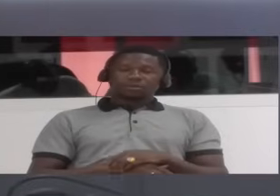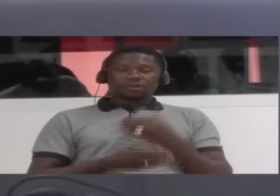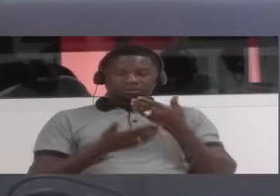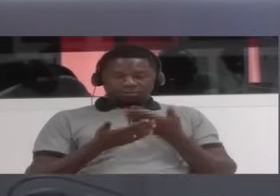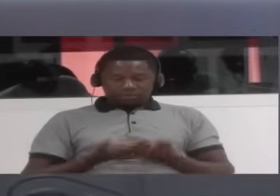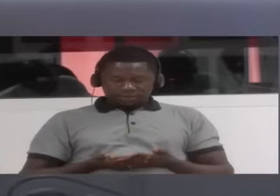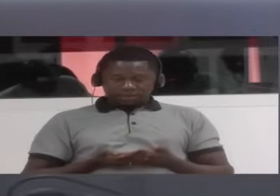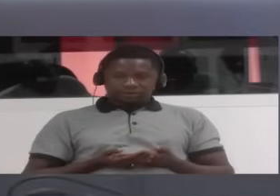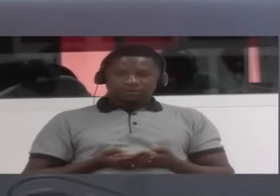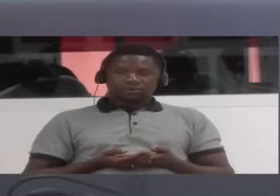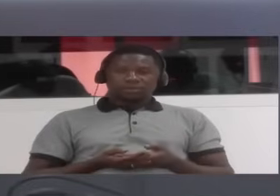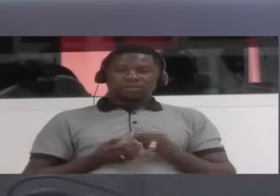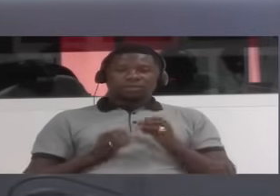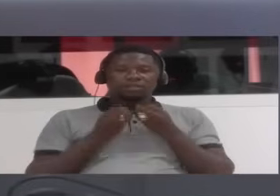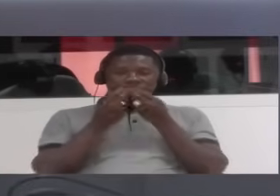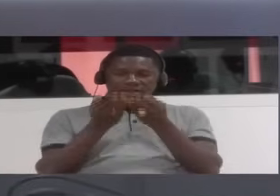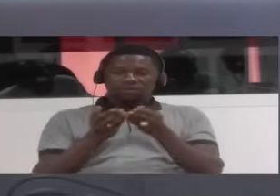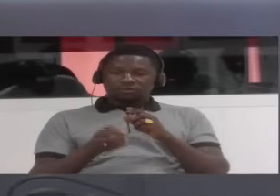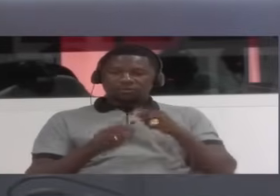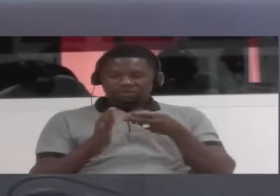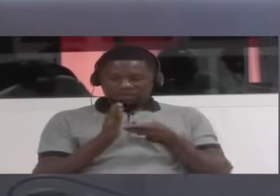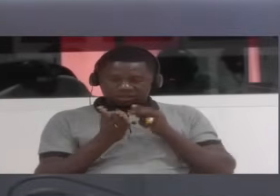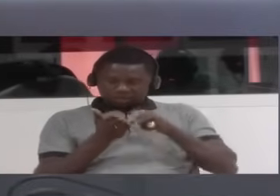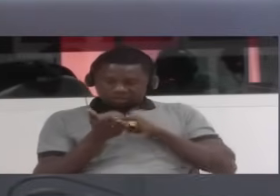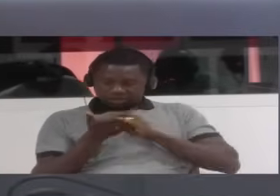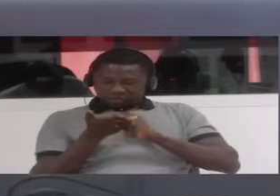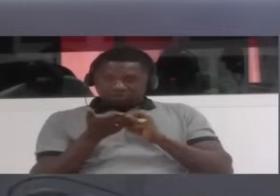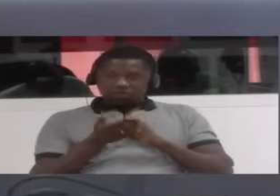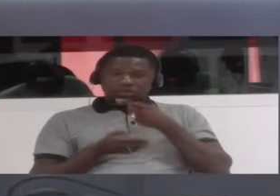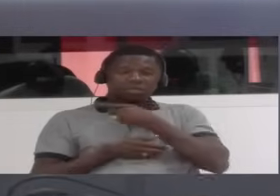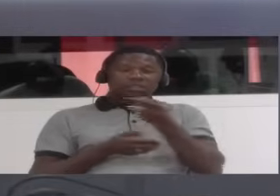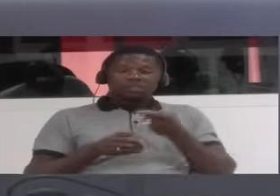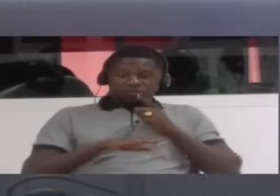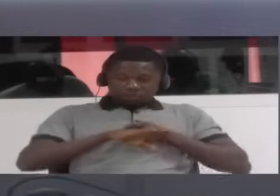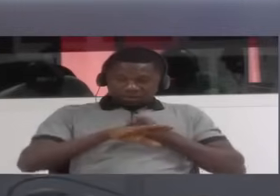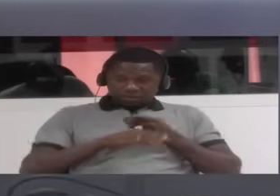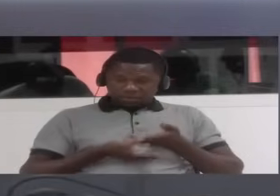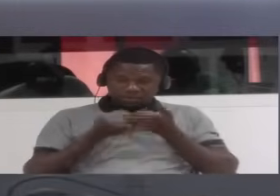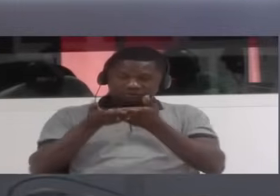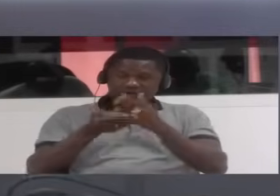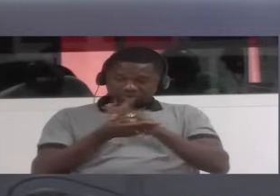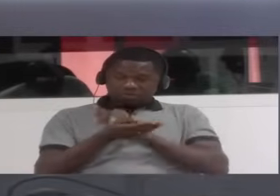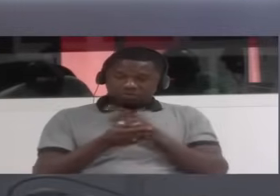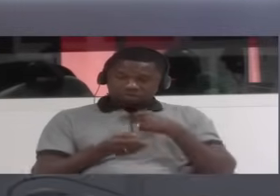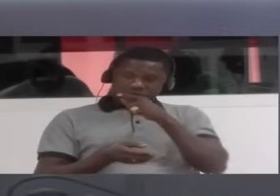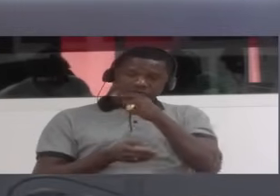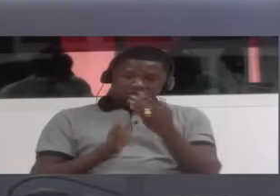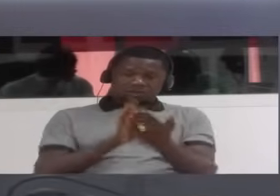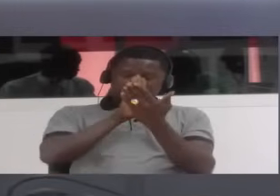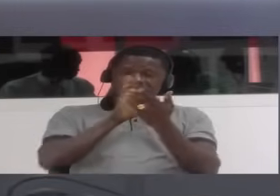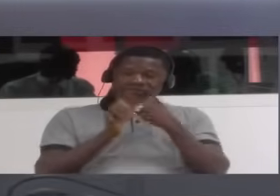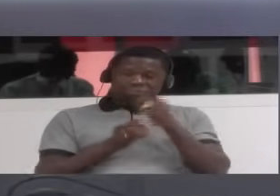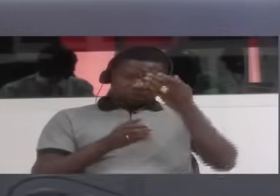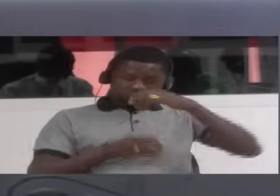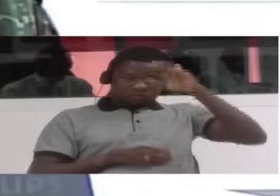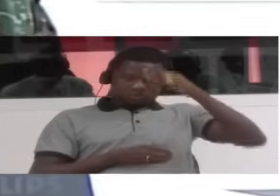Please state for the record whether these warnings had been given to you before you appear before the commission